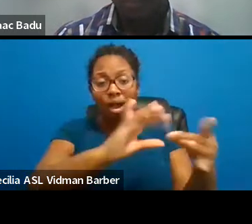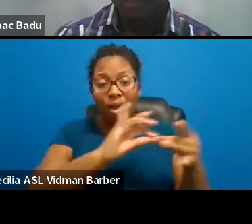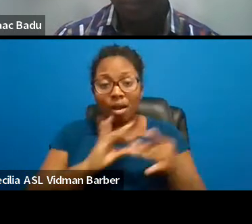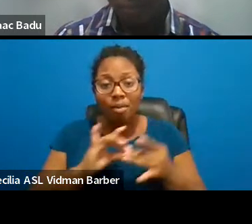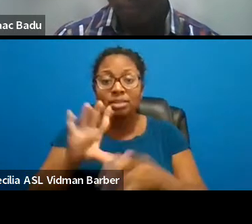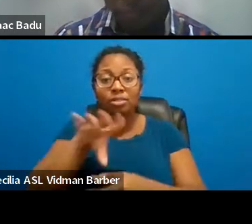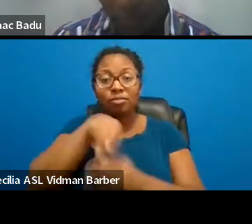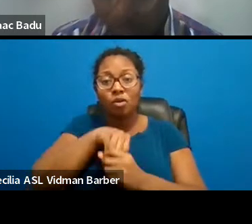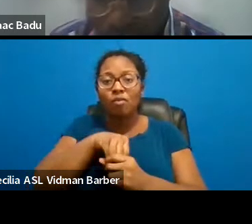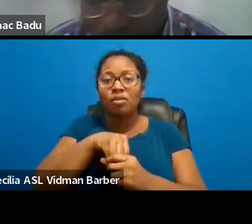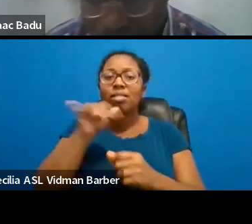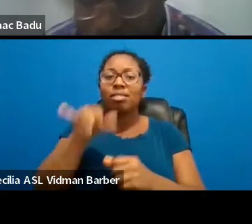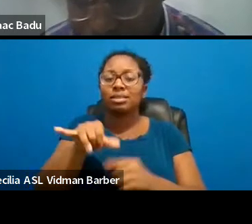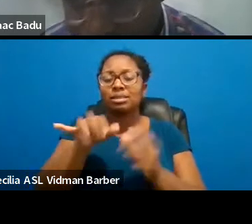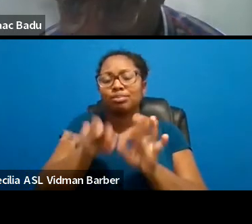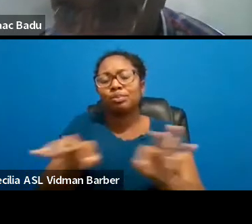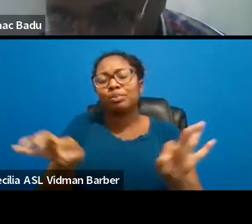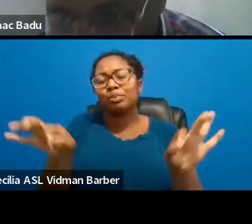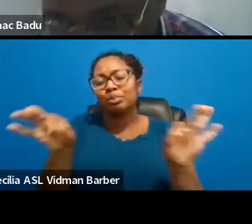this